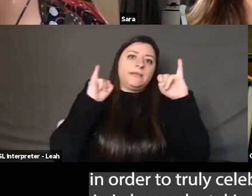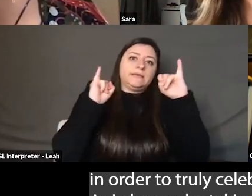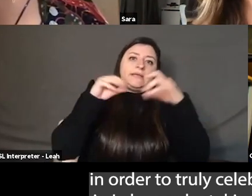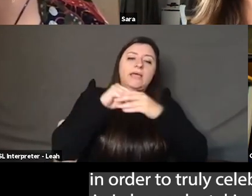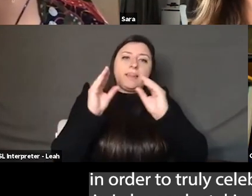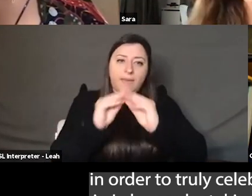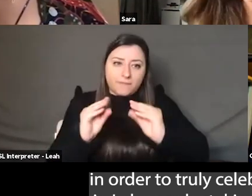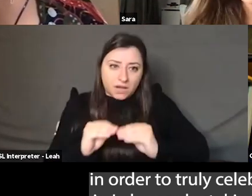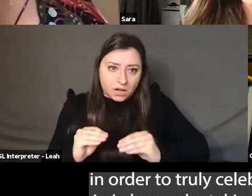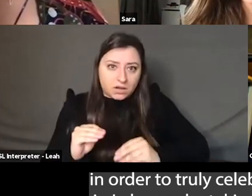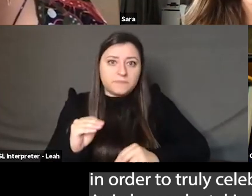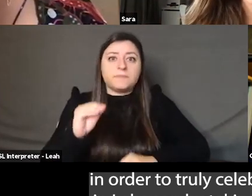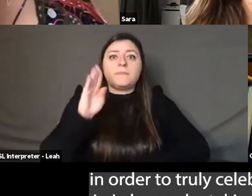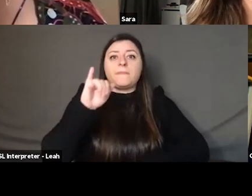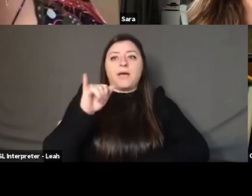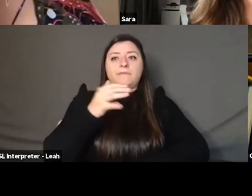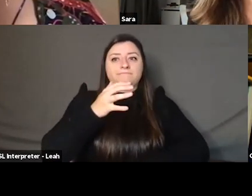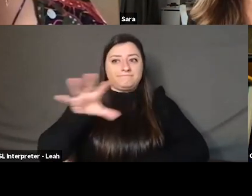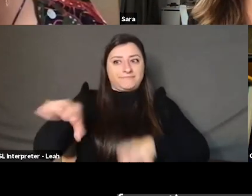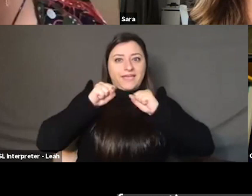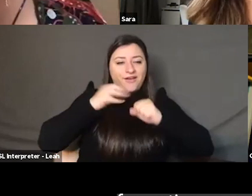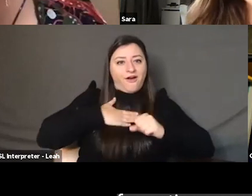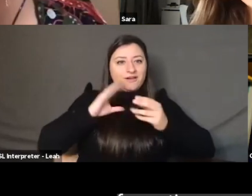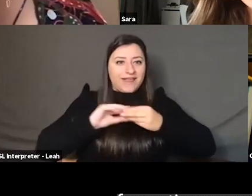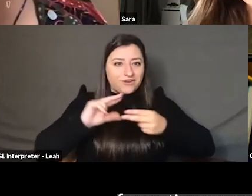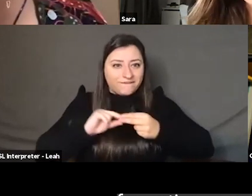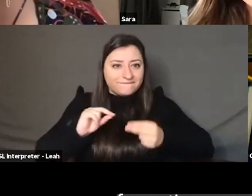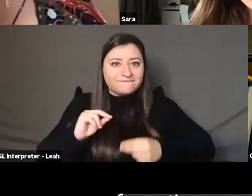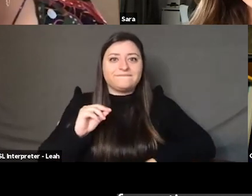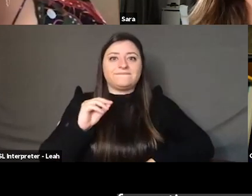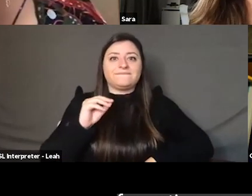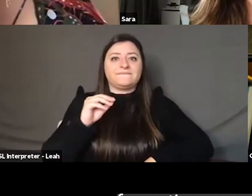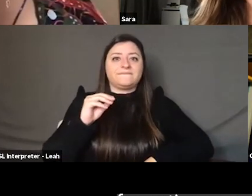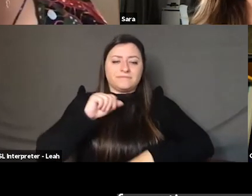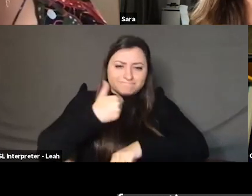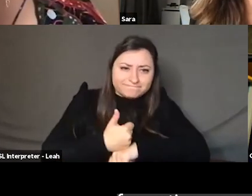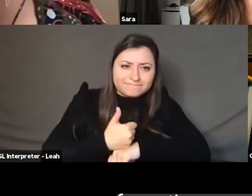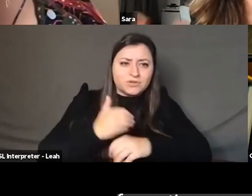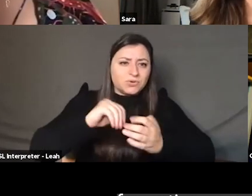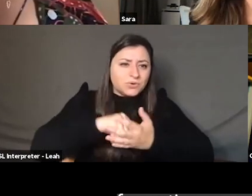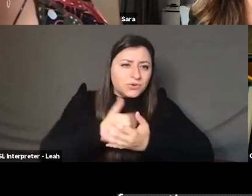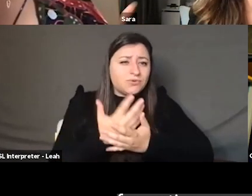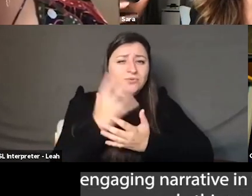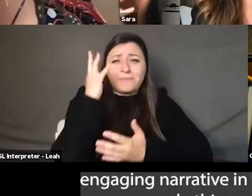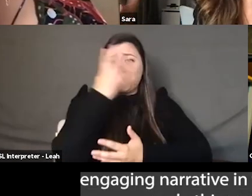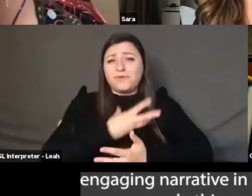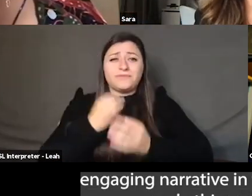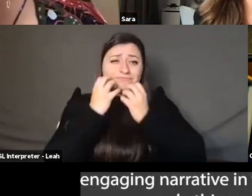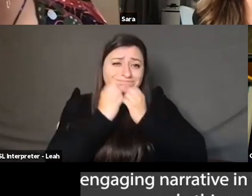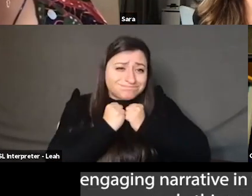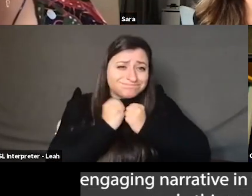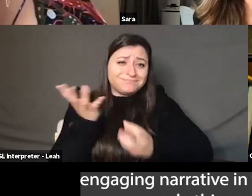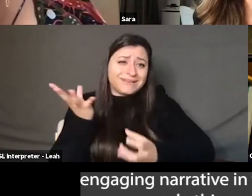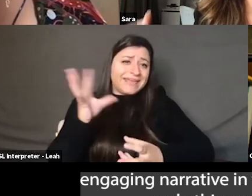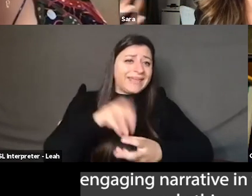Lebanon by taking back the narrative, fomenting a new, rich, beautifully